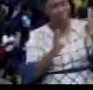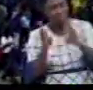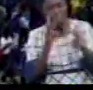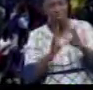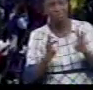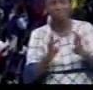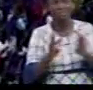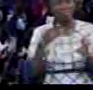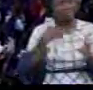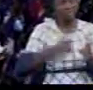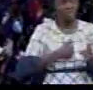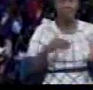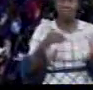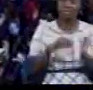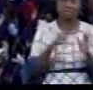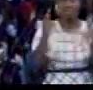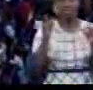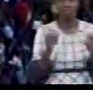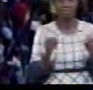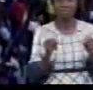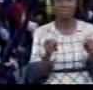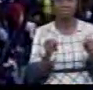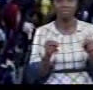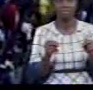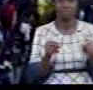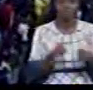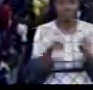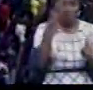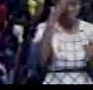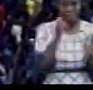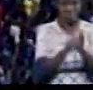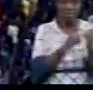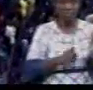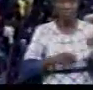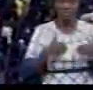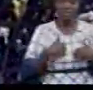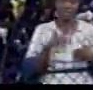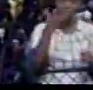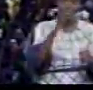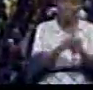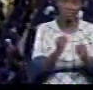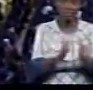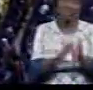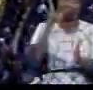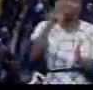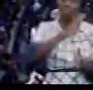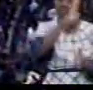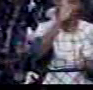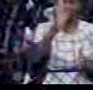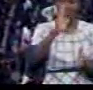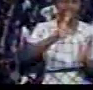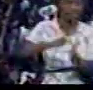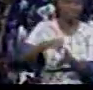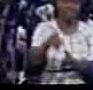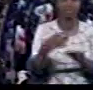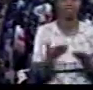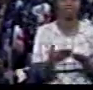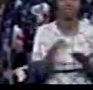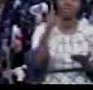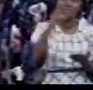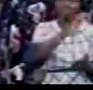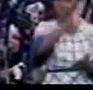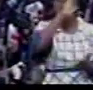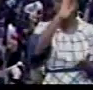know, the Lord has promised, I will never leave you. I will never forsake